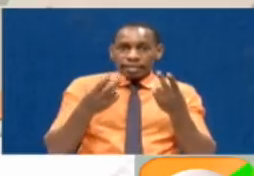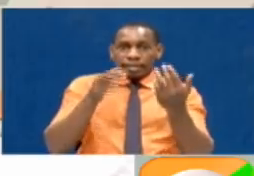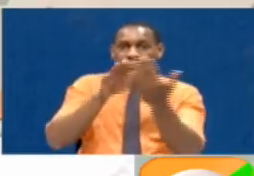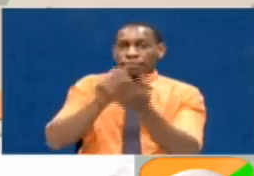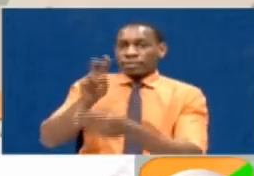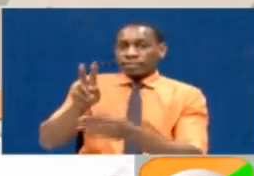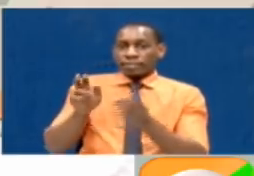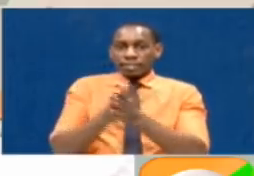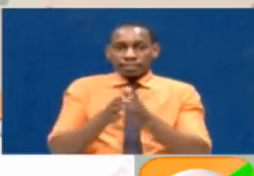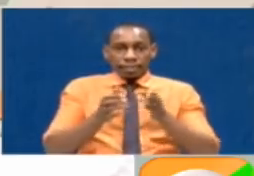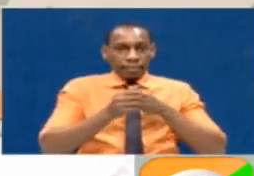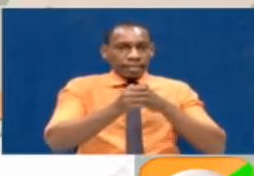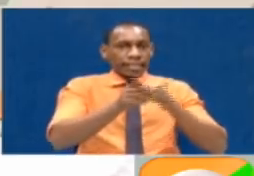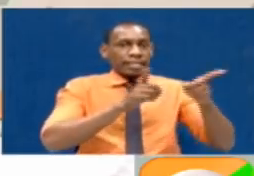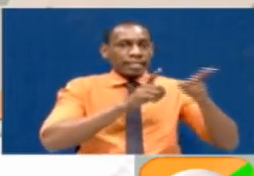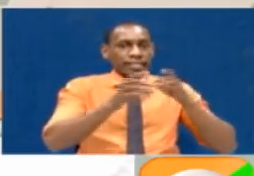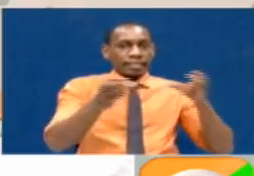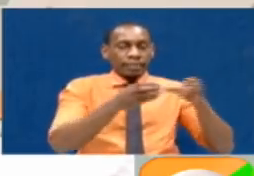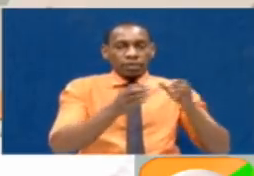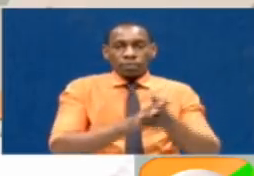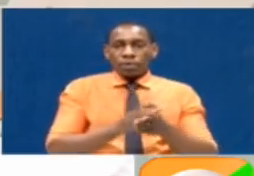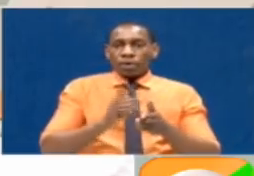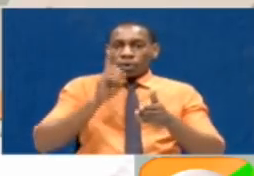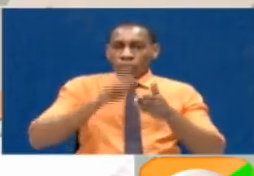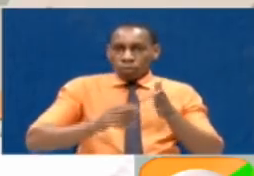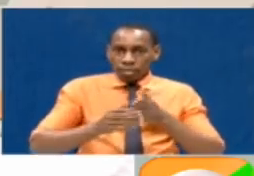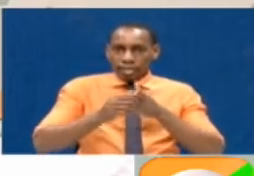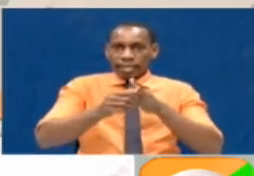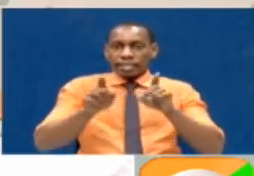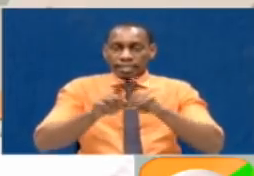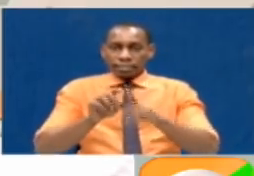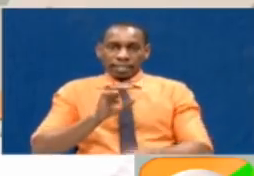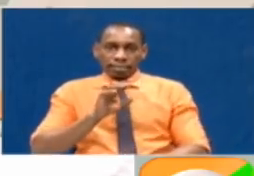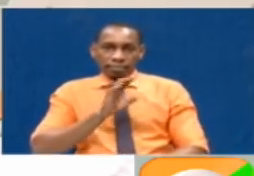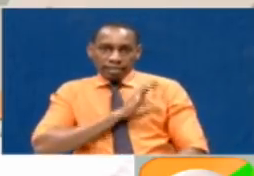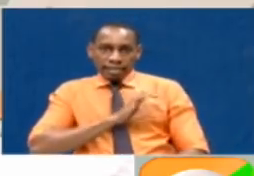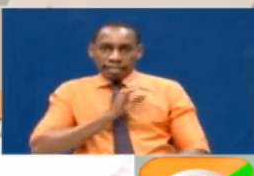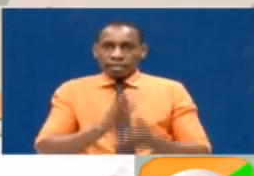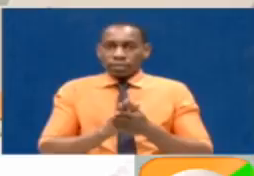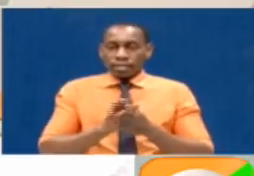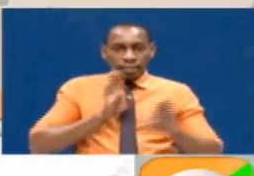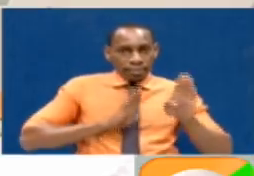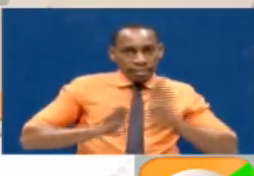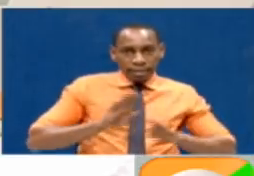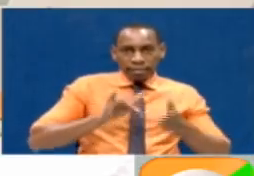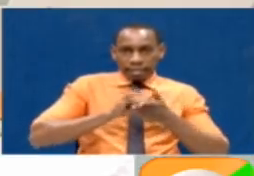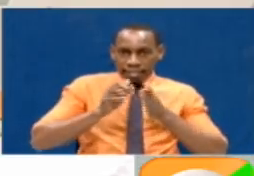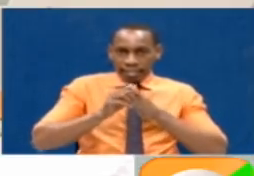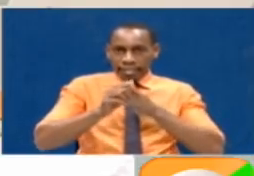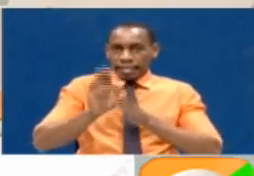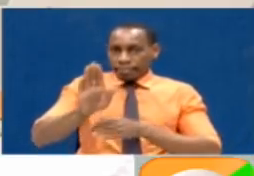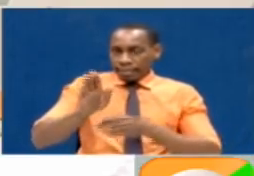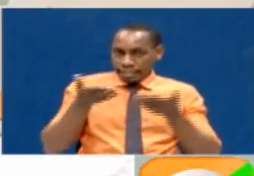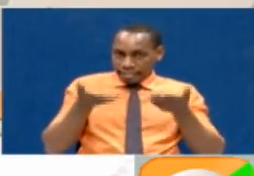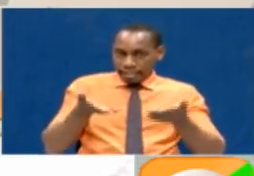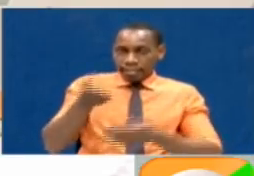of Safaricom? What informed and brought up the characteristics and principles that guide you now?